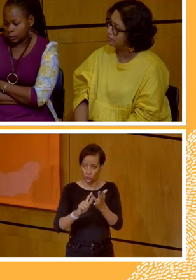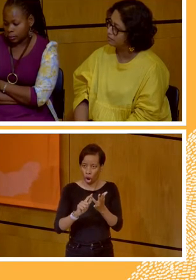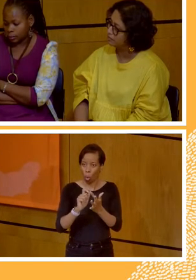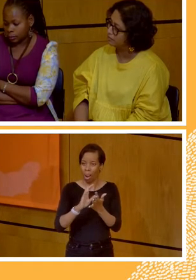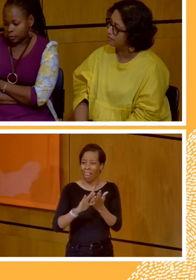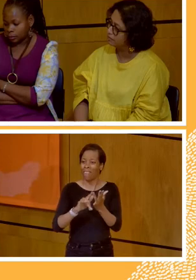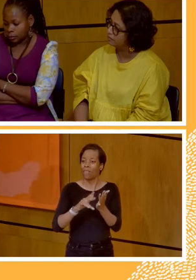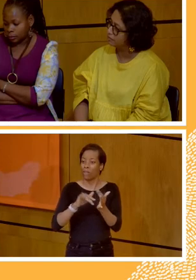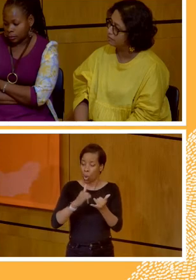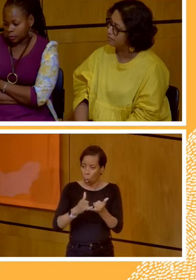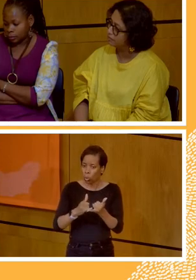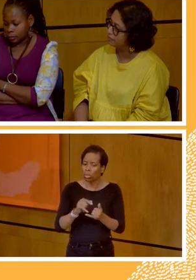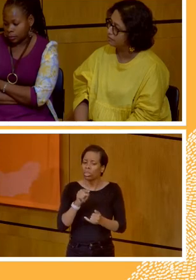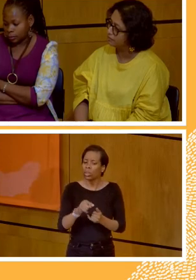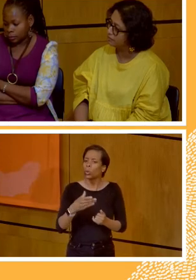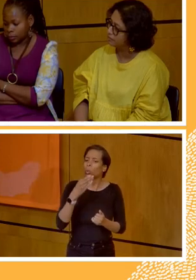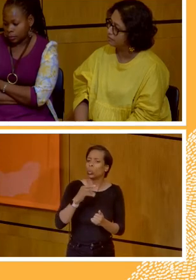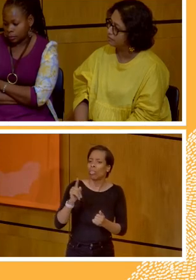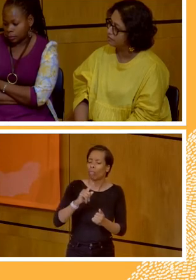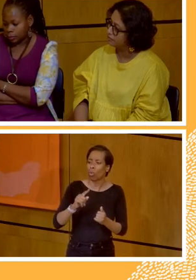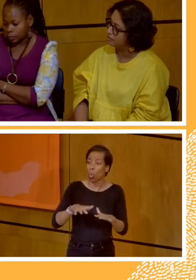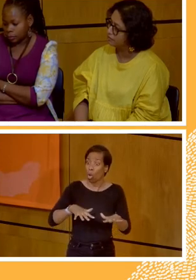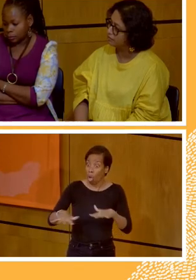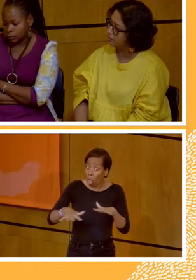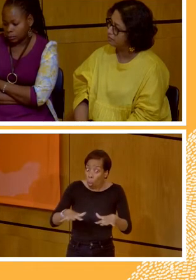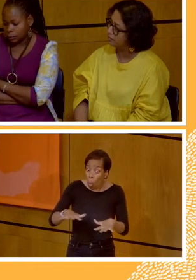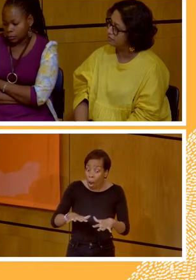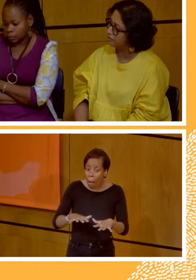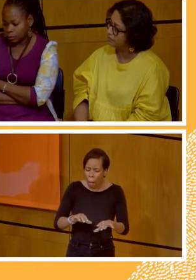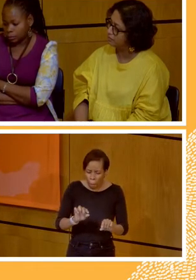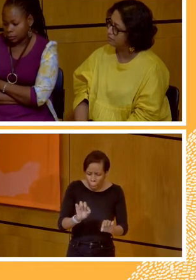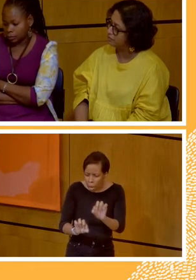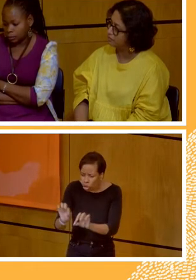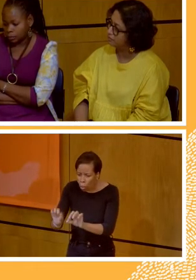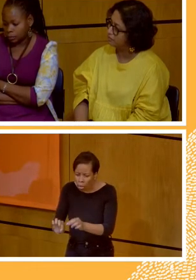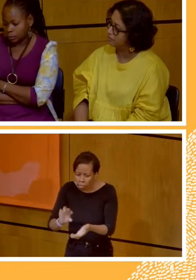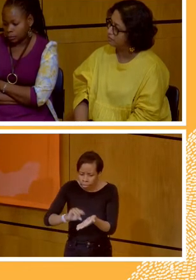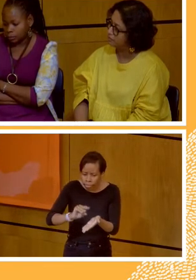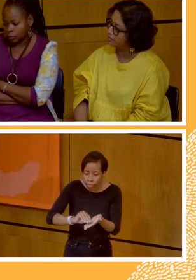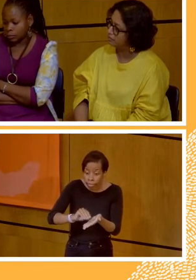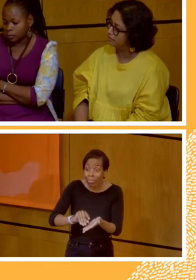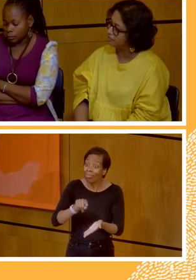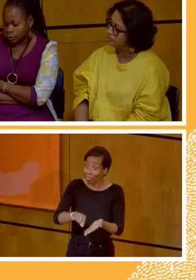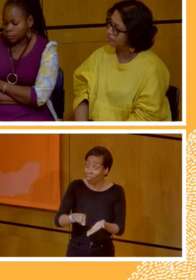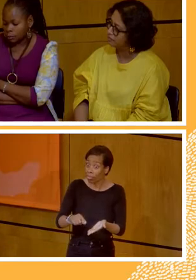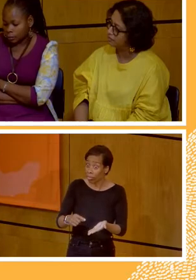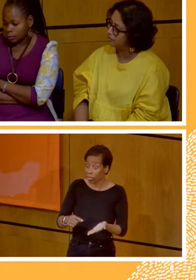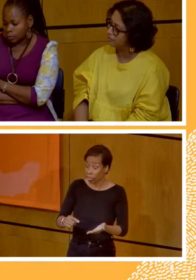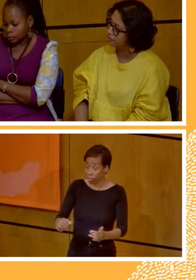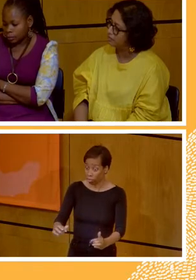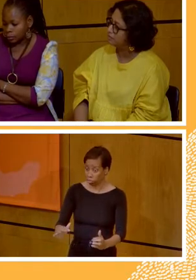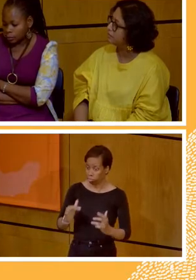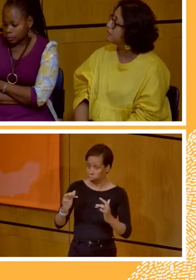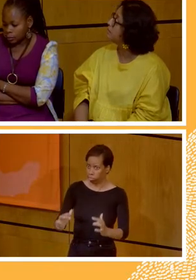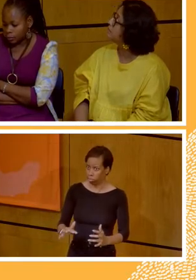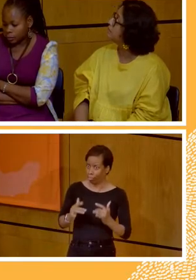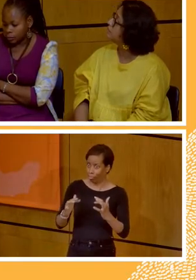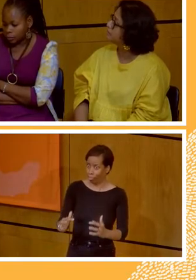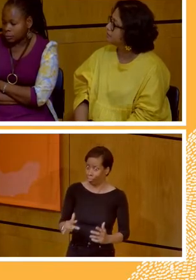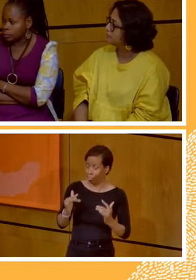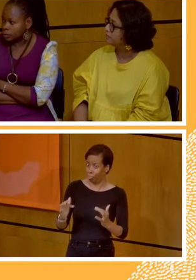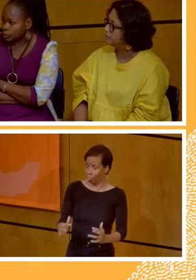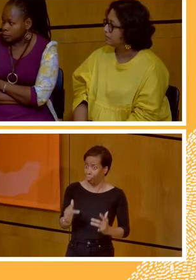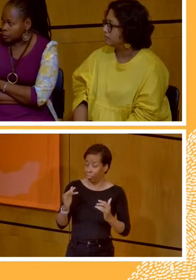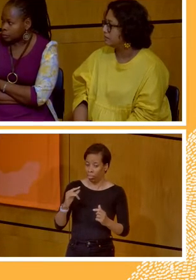really low frequency sounds, so all the deep rumbles of the motors and the engines. And you can see that this thing is just churning. It's just churning up the